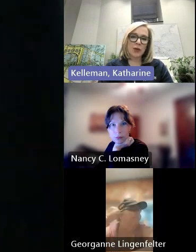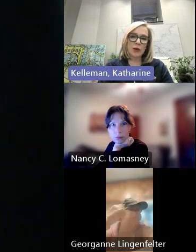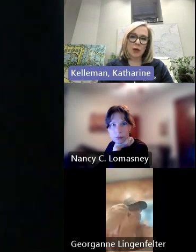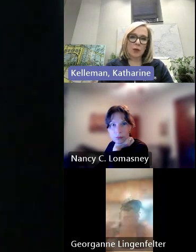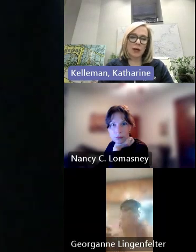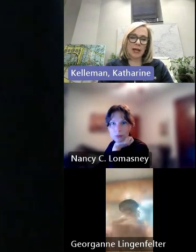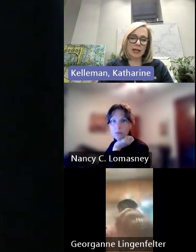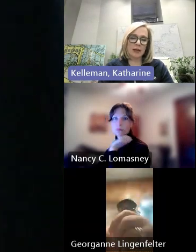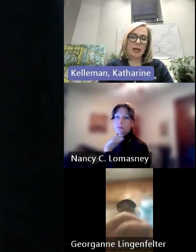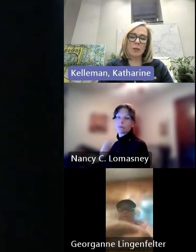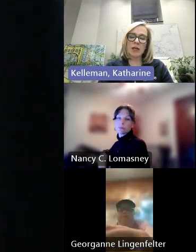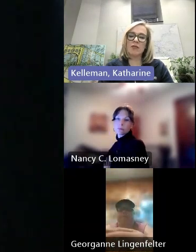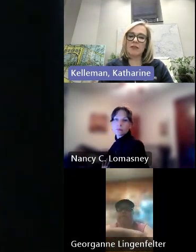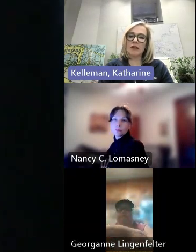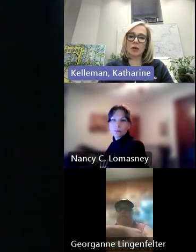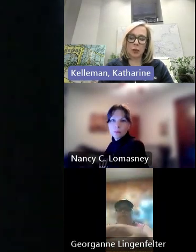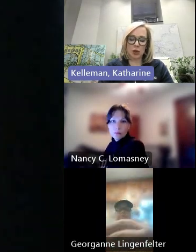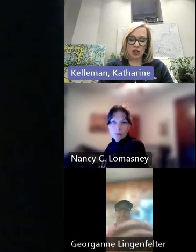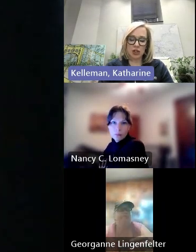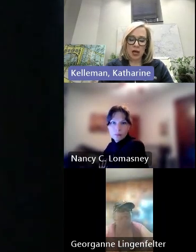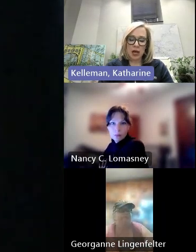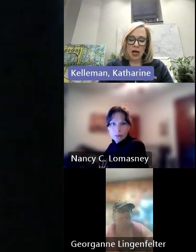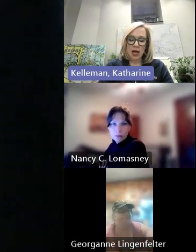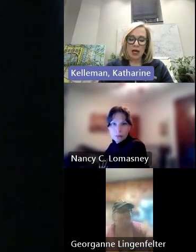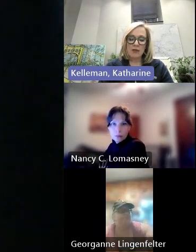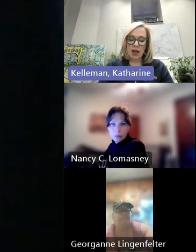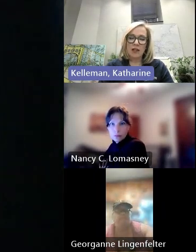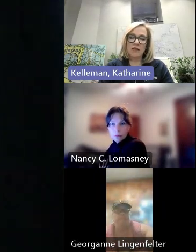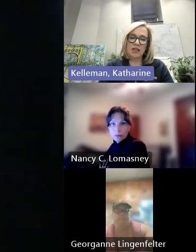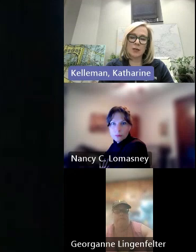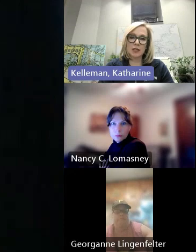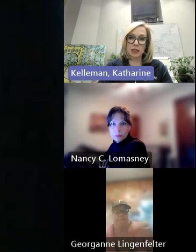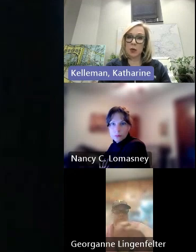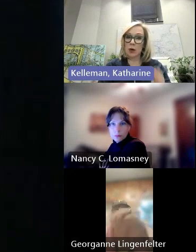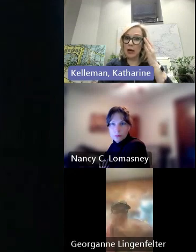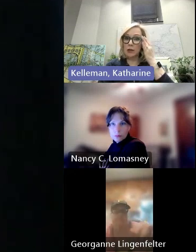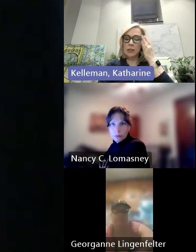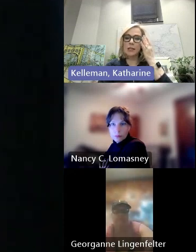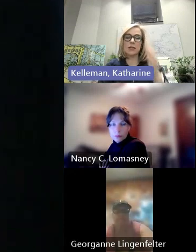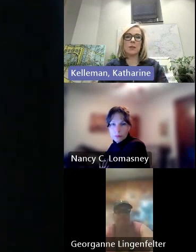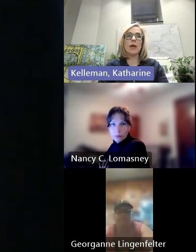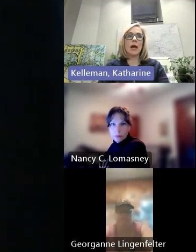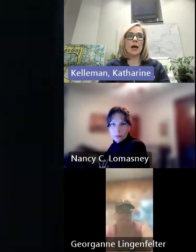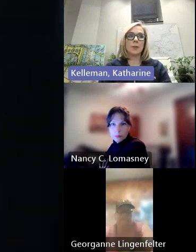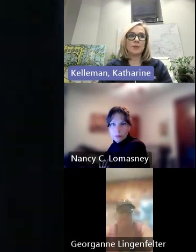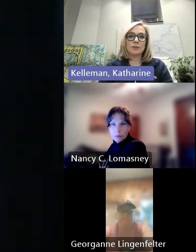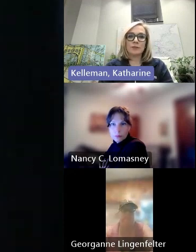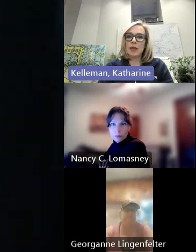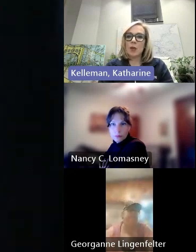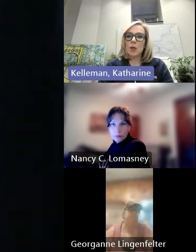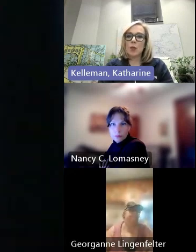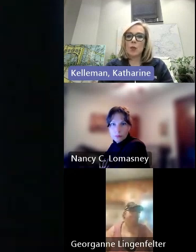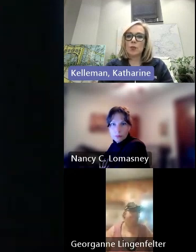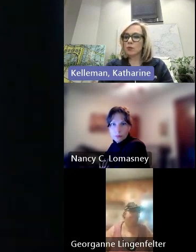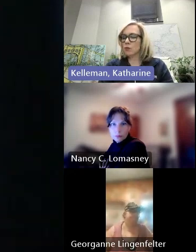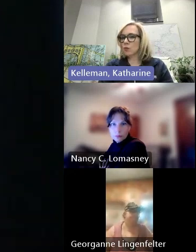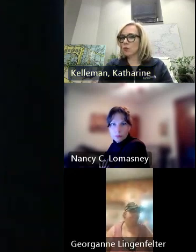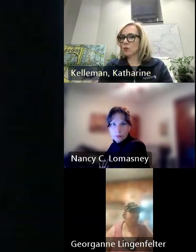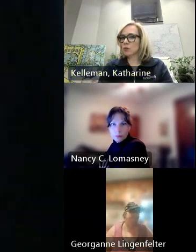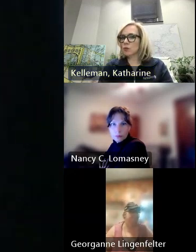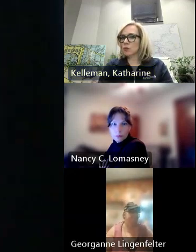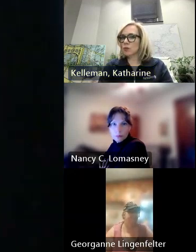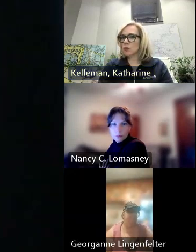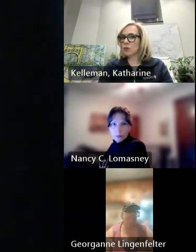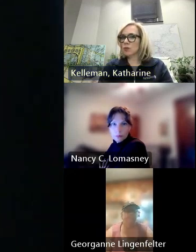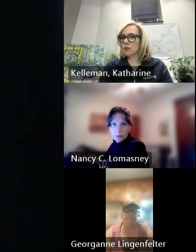in 2023, we began a big 5-year push of heavy investment into our rail system. And then he's been using your